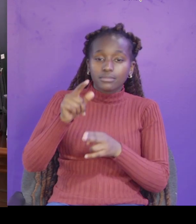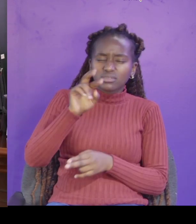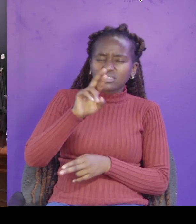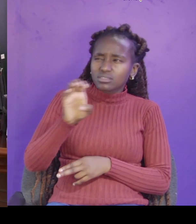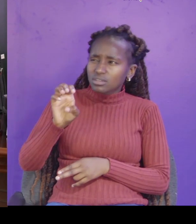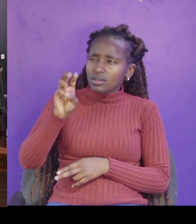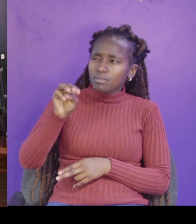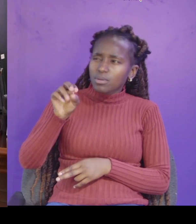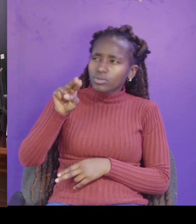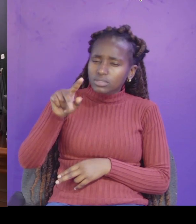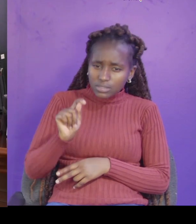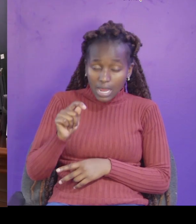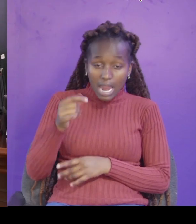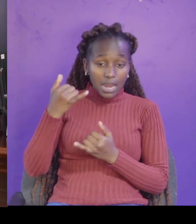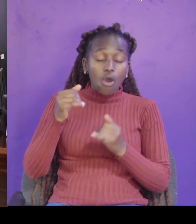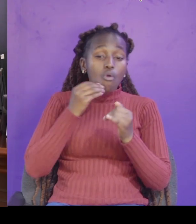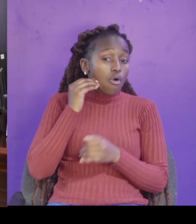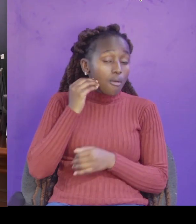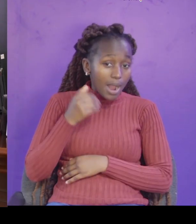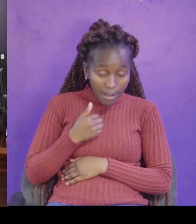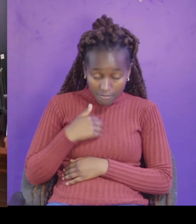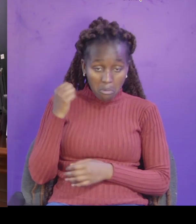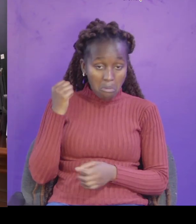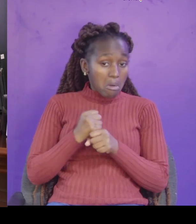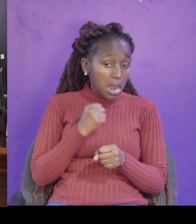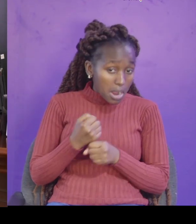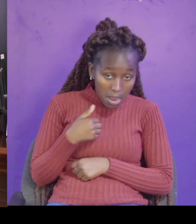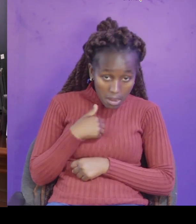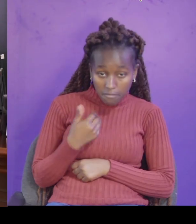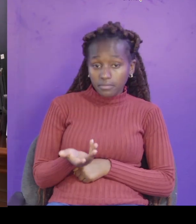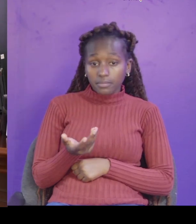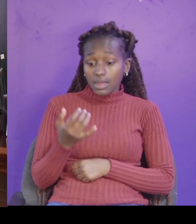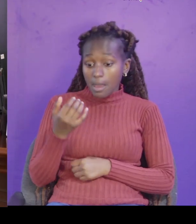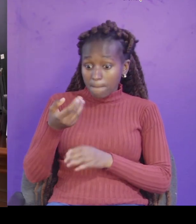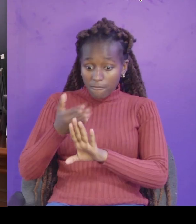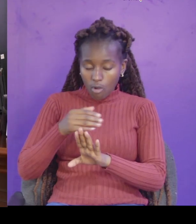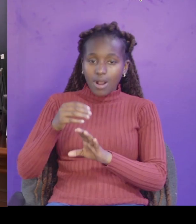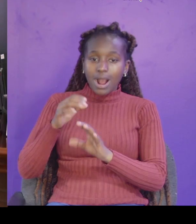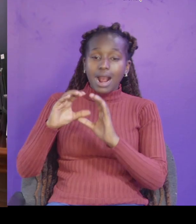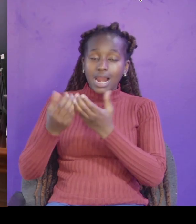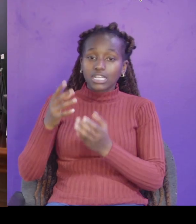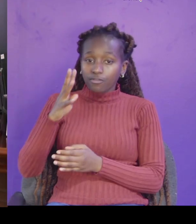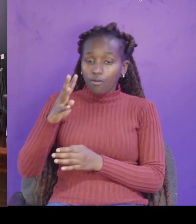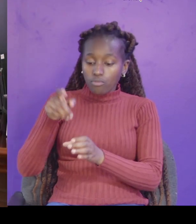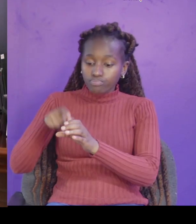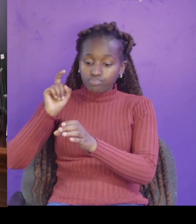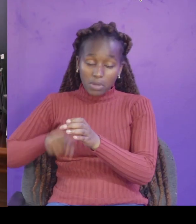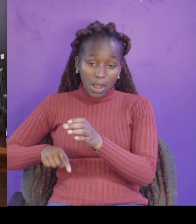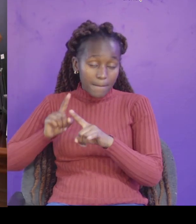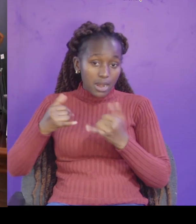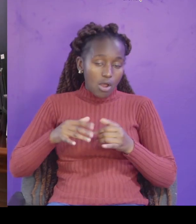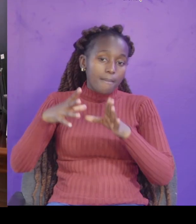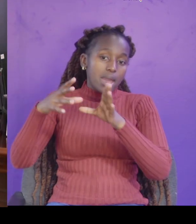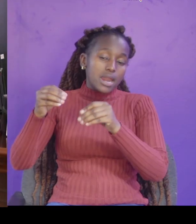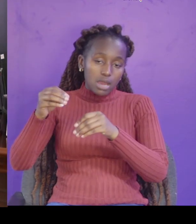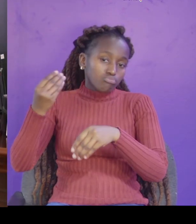live, to call a home. He has a job. He's a class 4 dropout, but now he's selling cars in a motor, in a